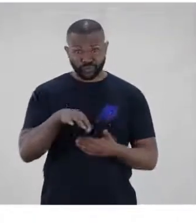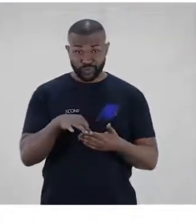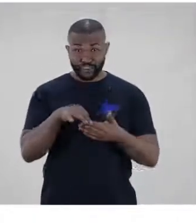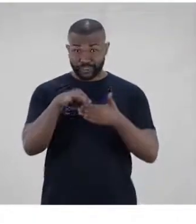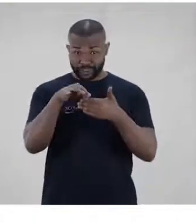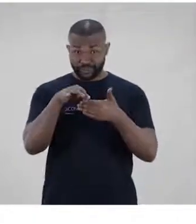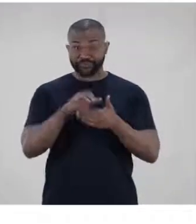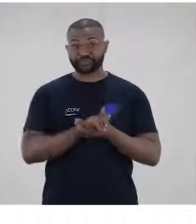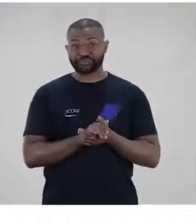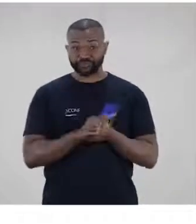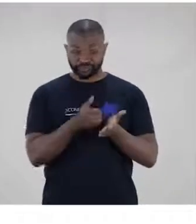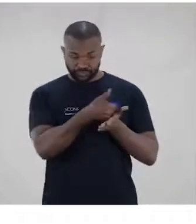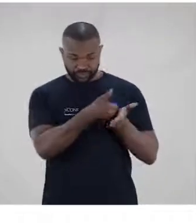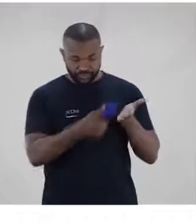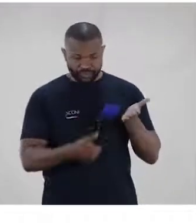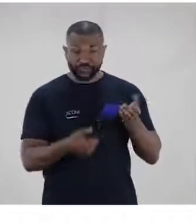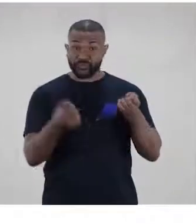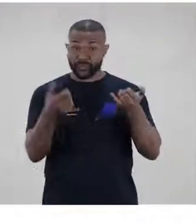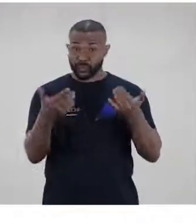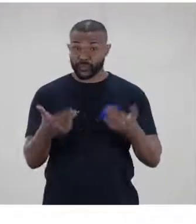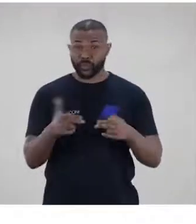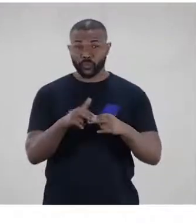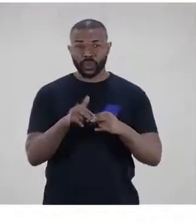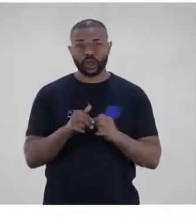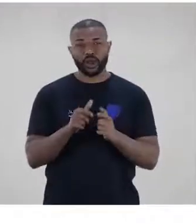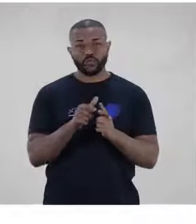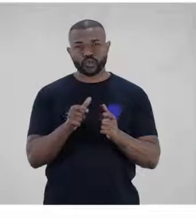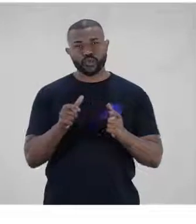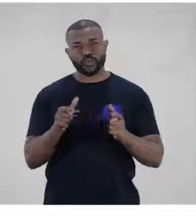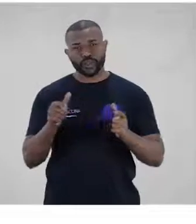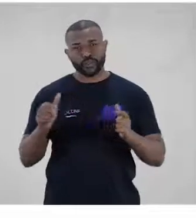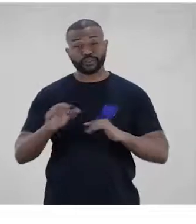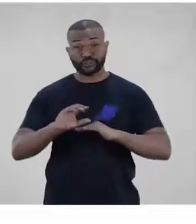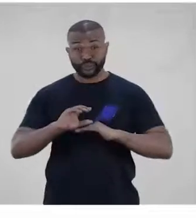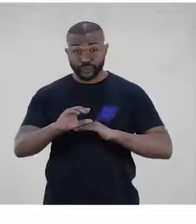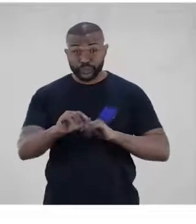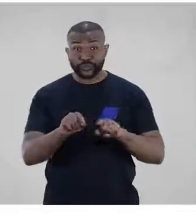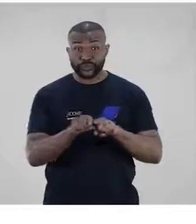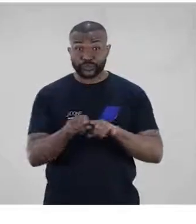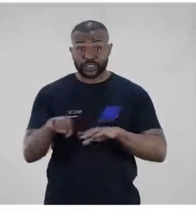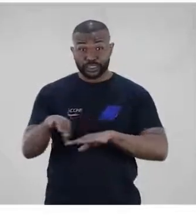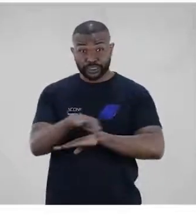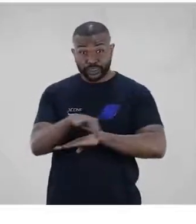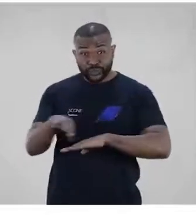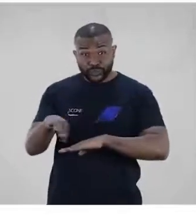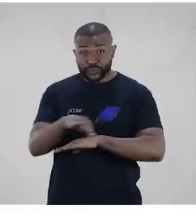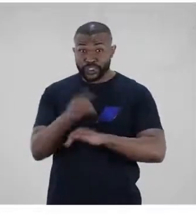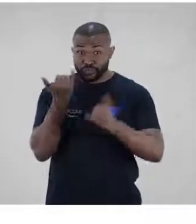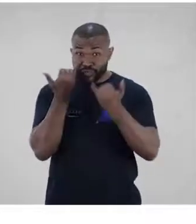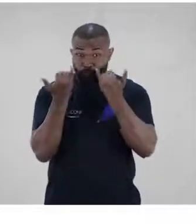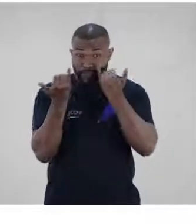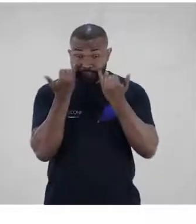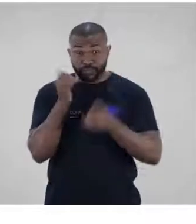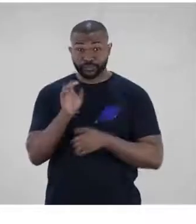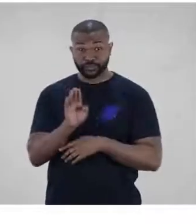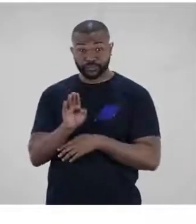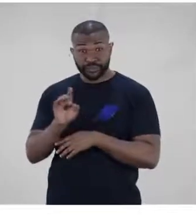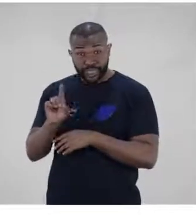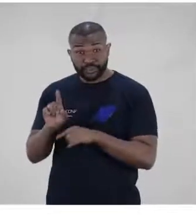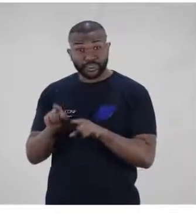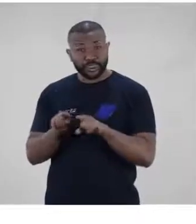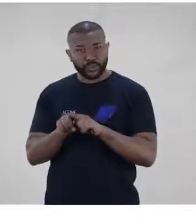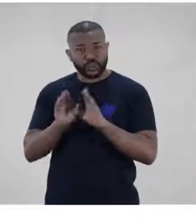world. And what these reports showed, that while we were accelerating investing in AI and big data, and there's a